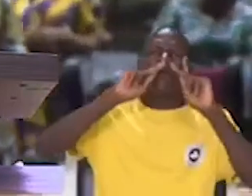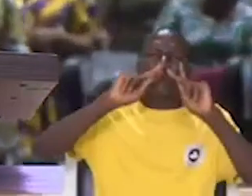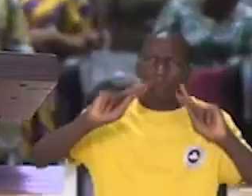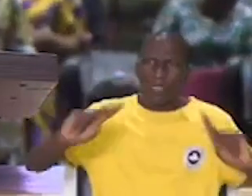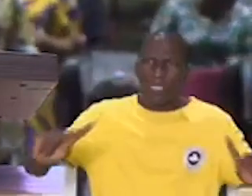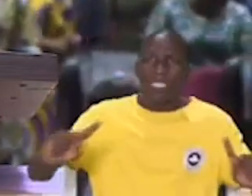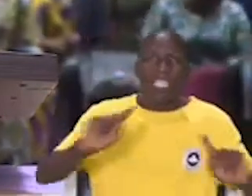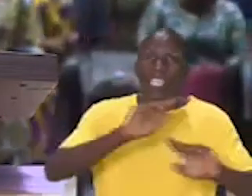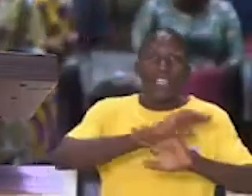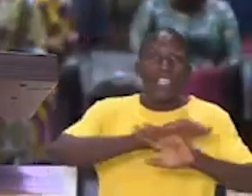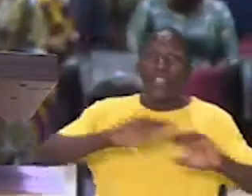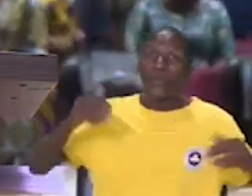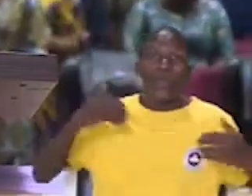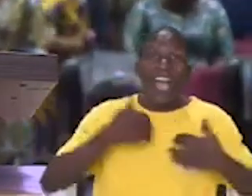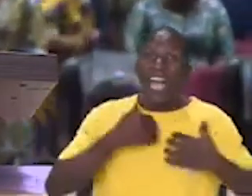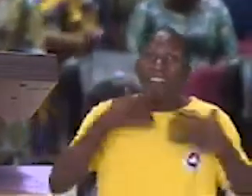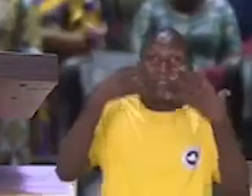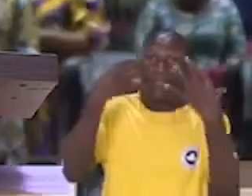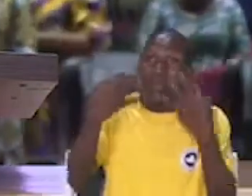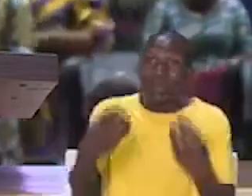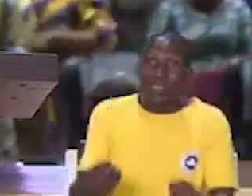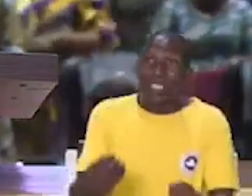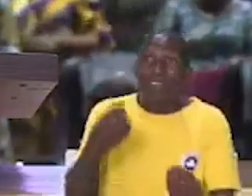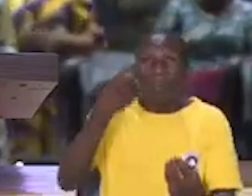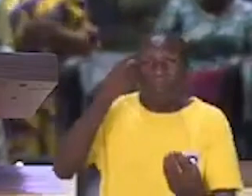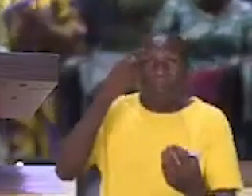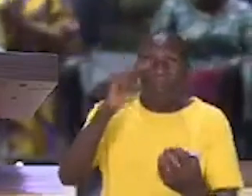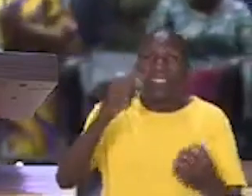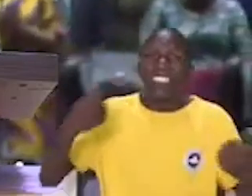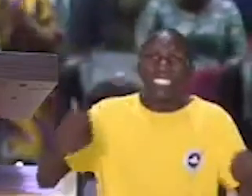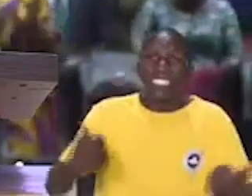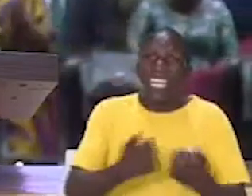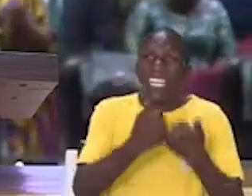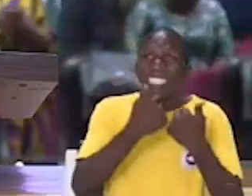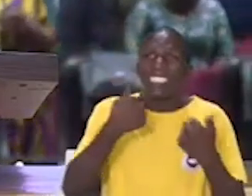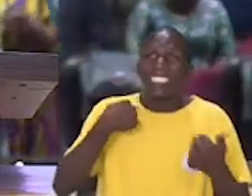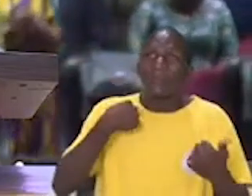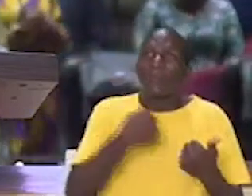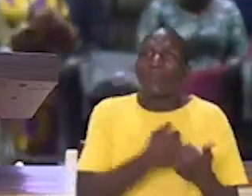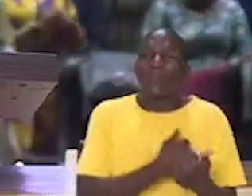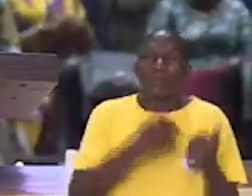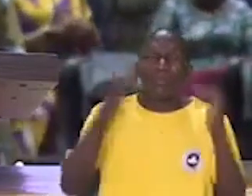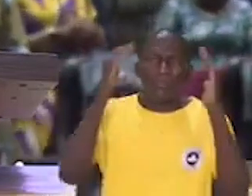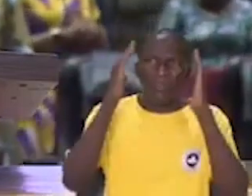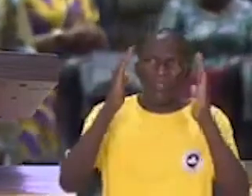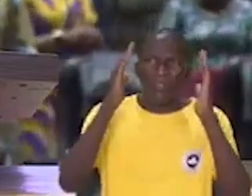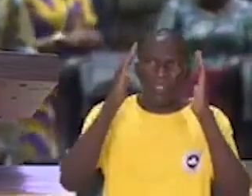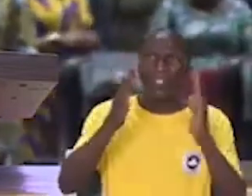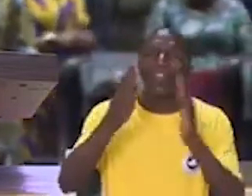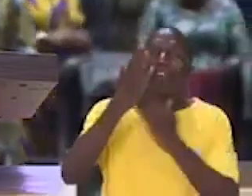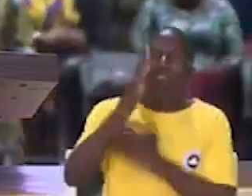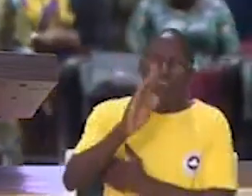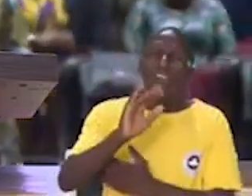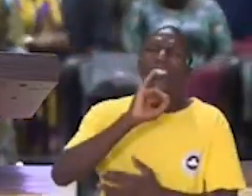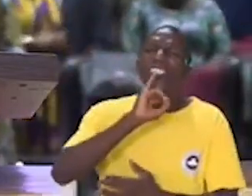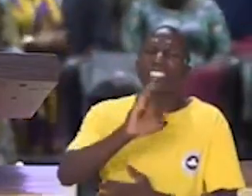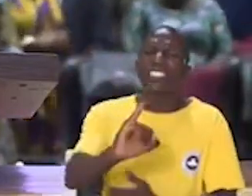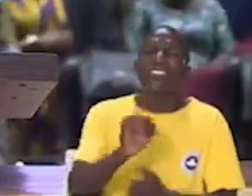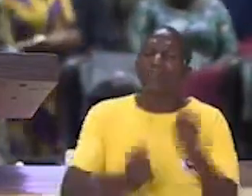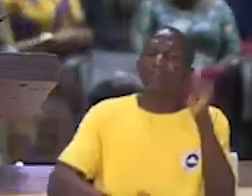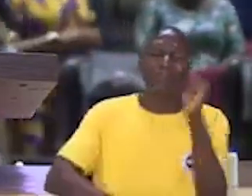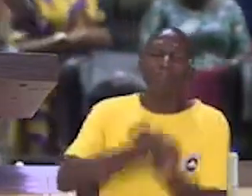They don't have solutions for the challenges that we face. God is the ultimate